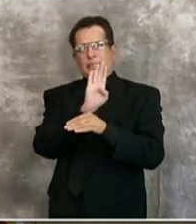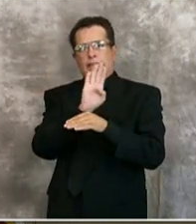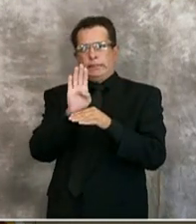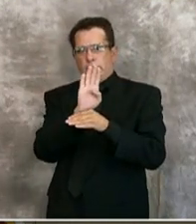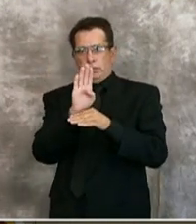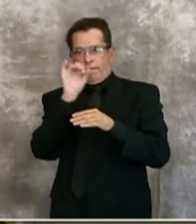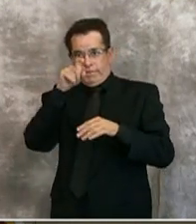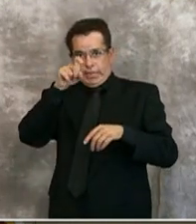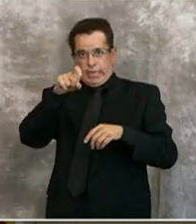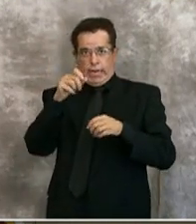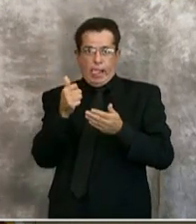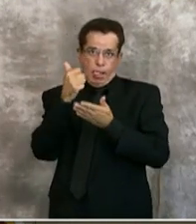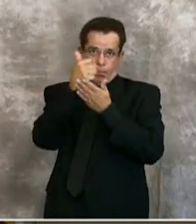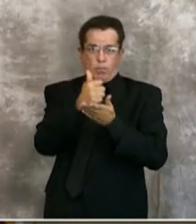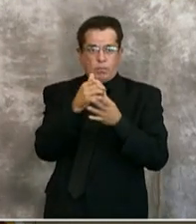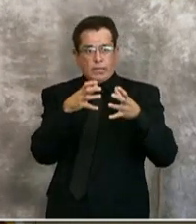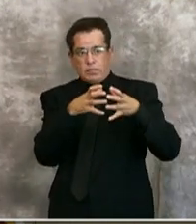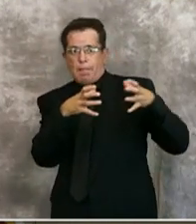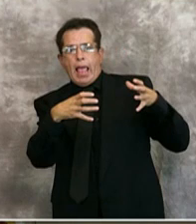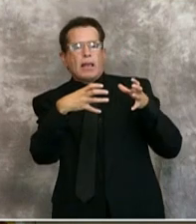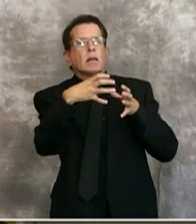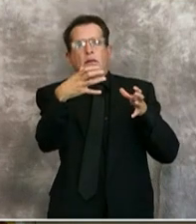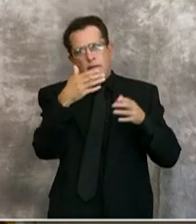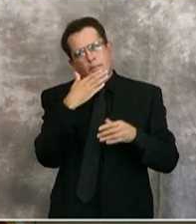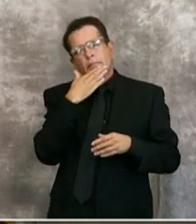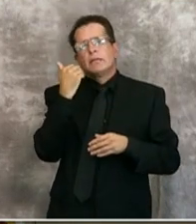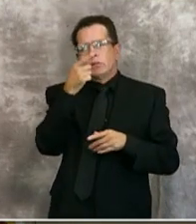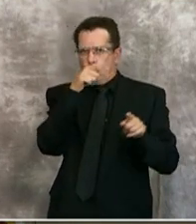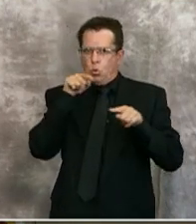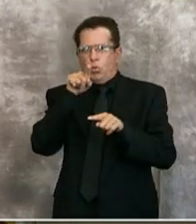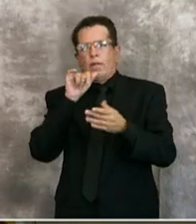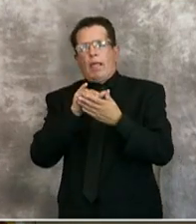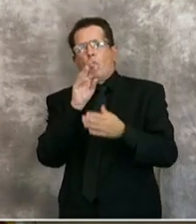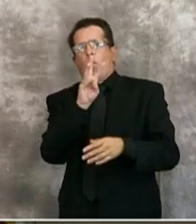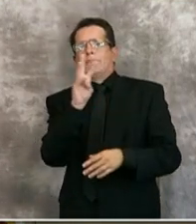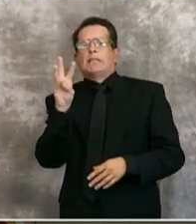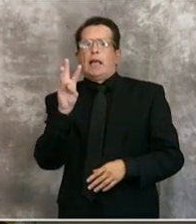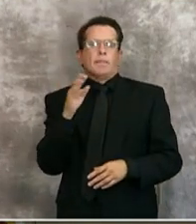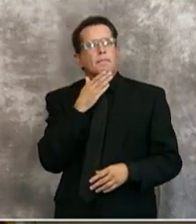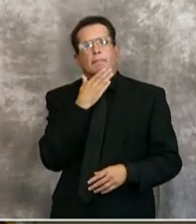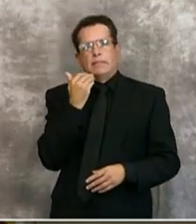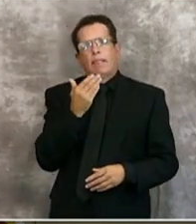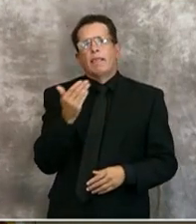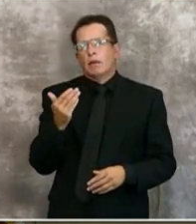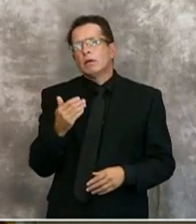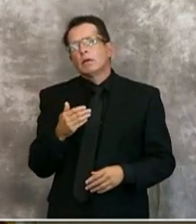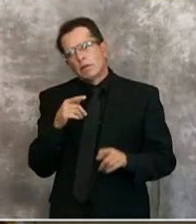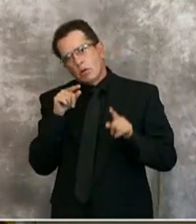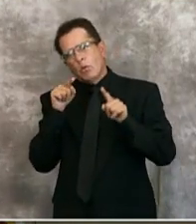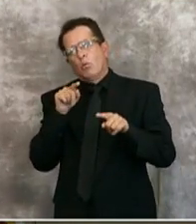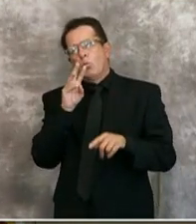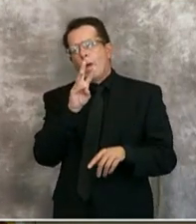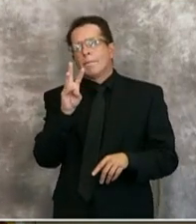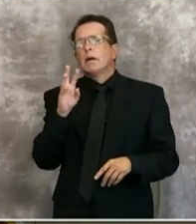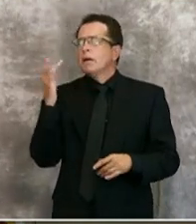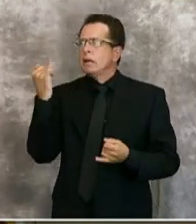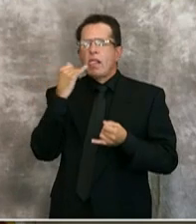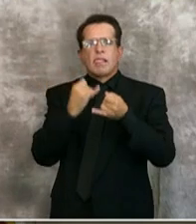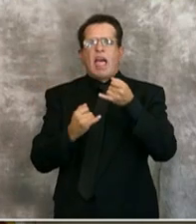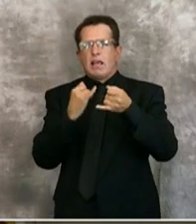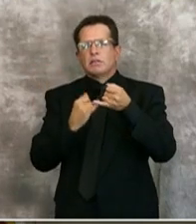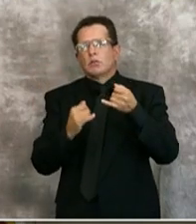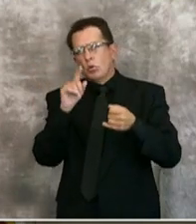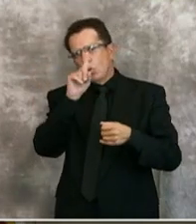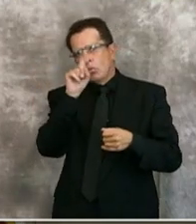So that's the best thing that they can do in regards to getting the answer to that question. And I believe this last question has to do